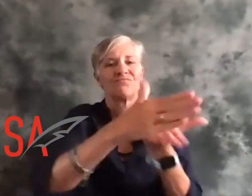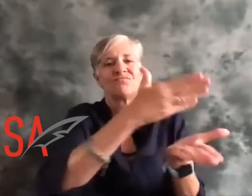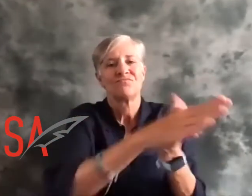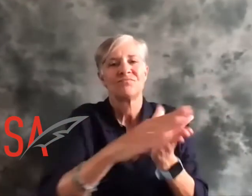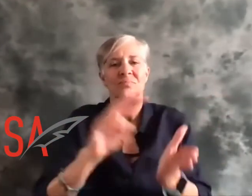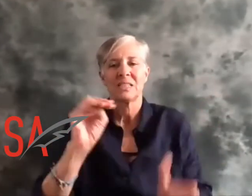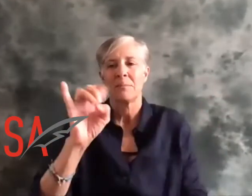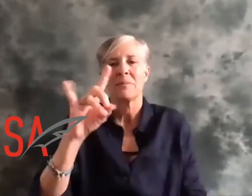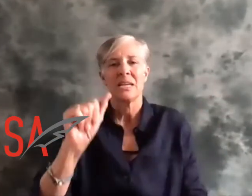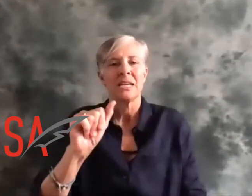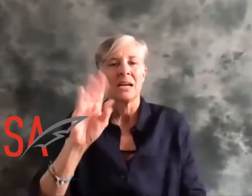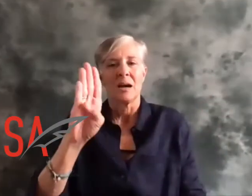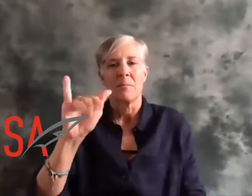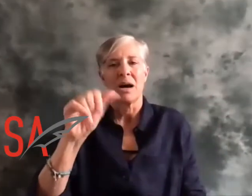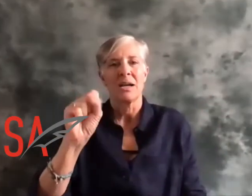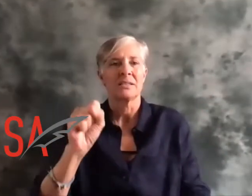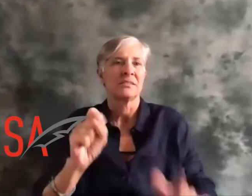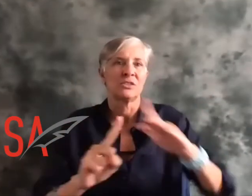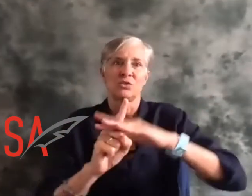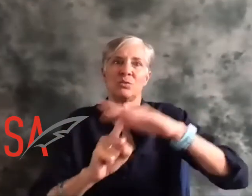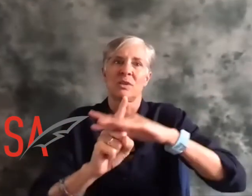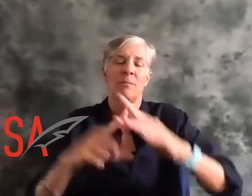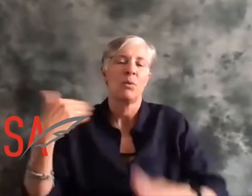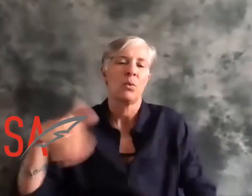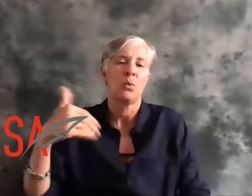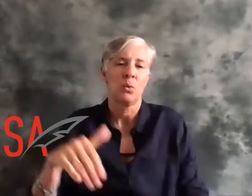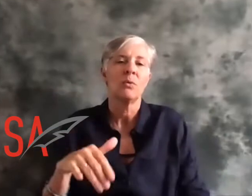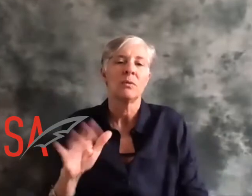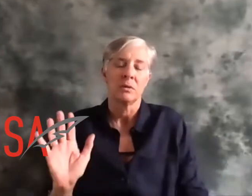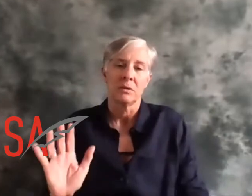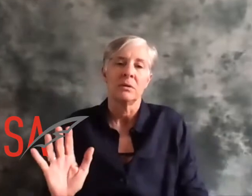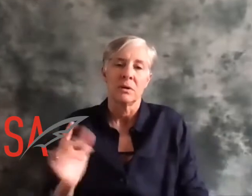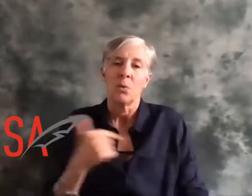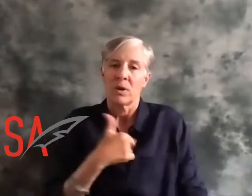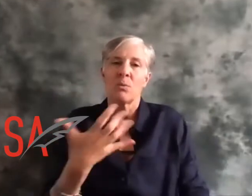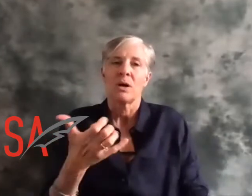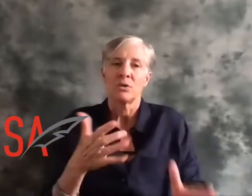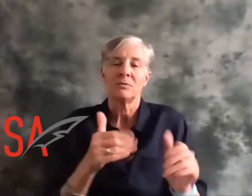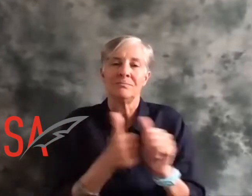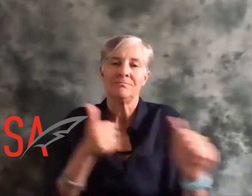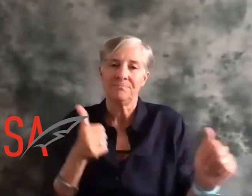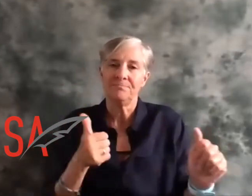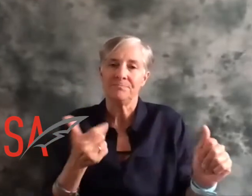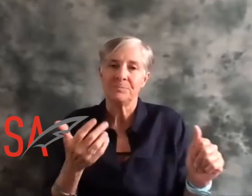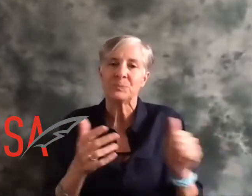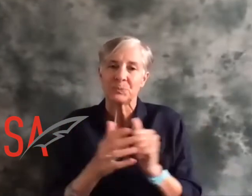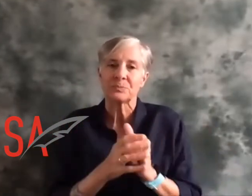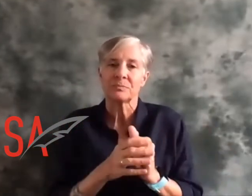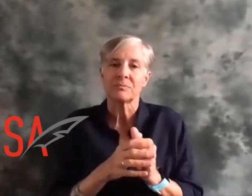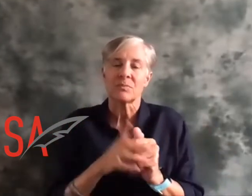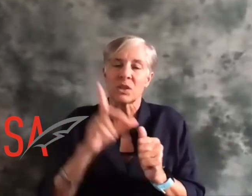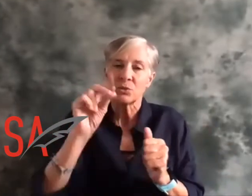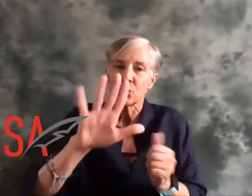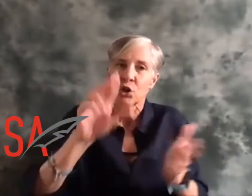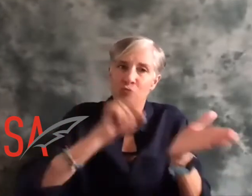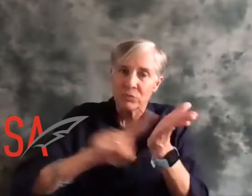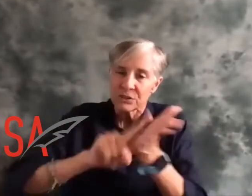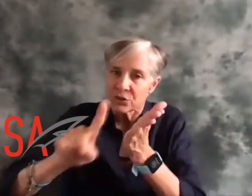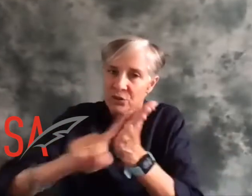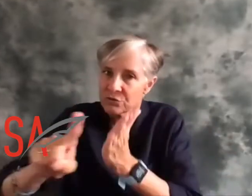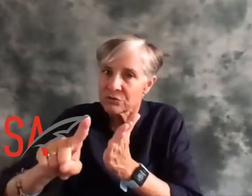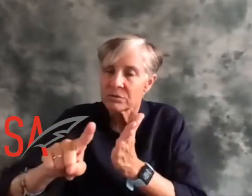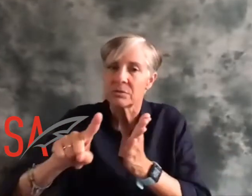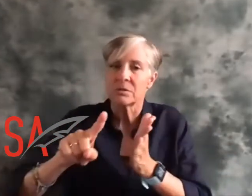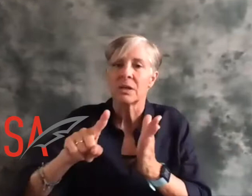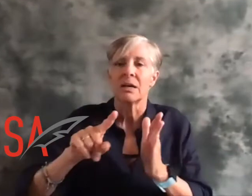media bias is coming in. And that's what we're, you know, that we want to focus on with the research tips that we're telling you,